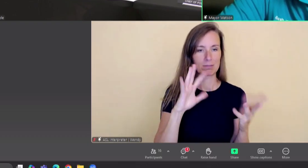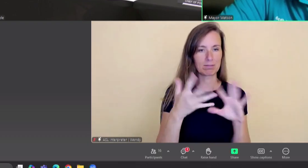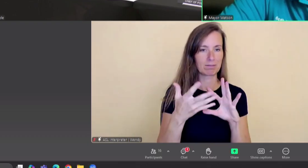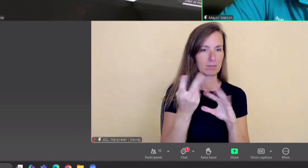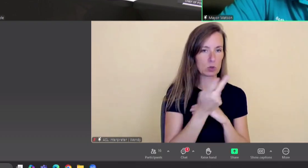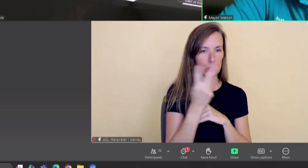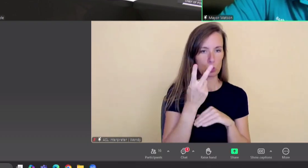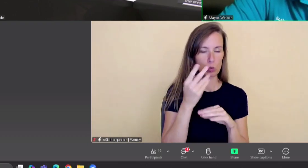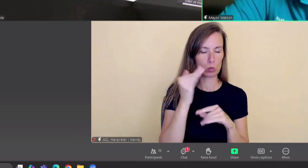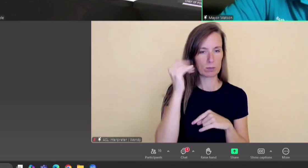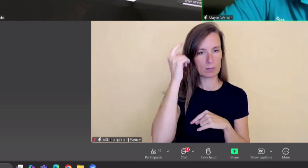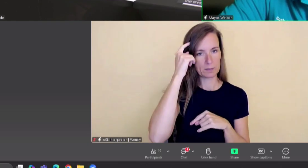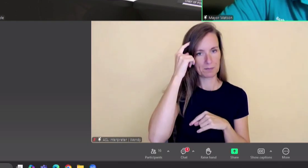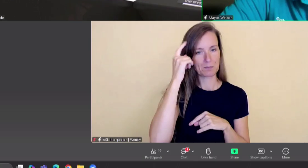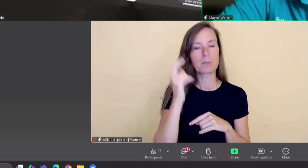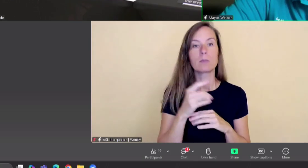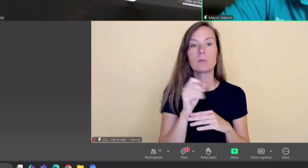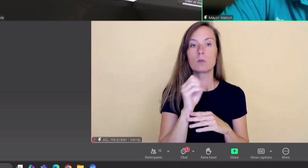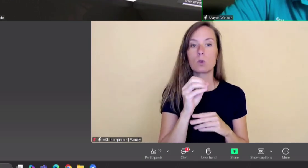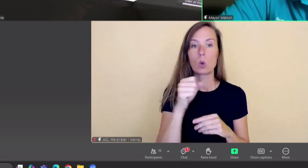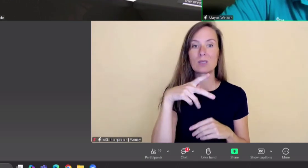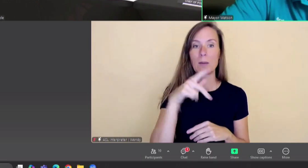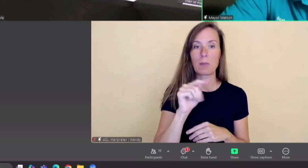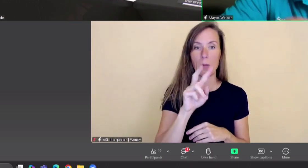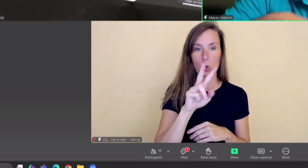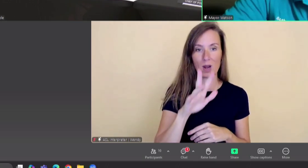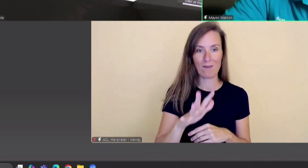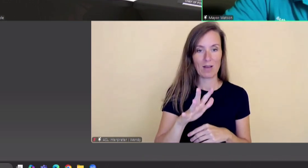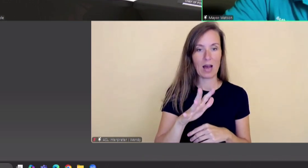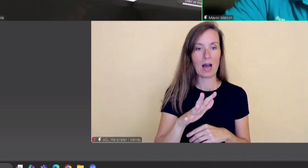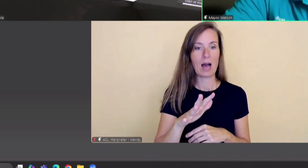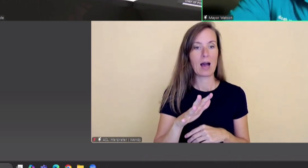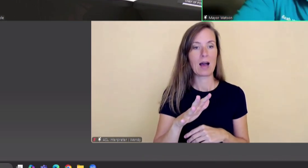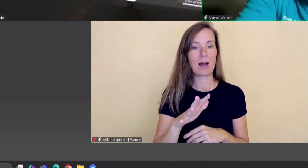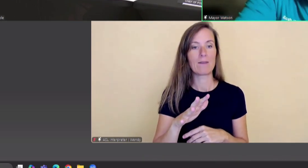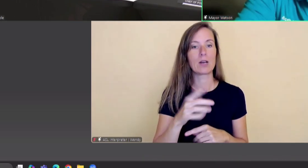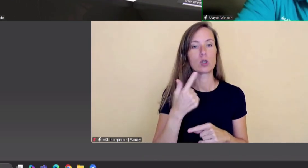September 25, tracking the green infrastructure discussion.